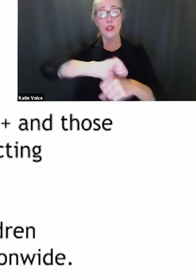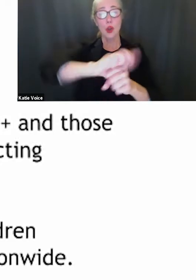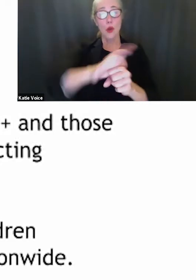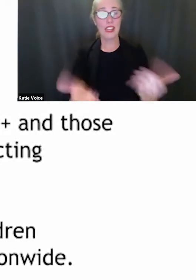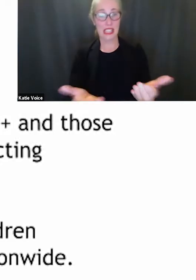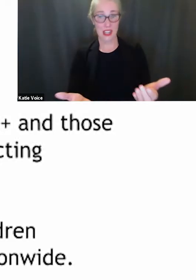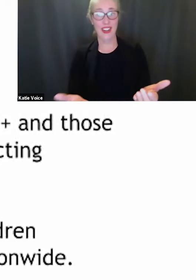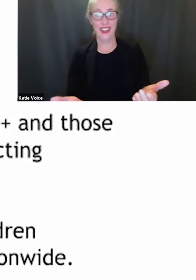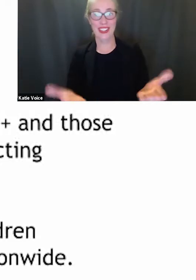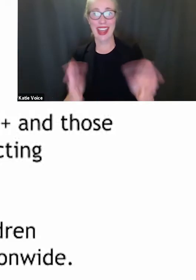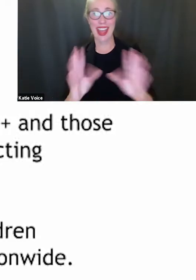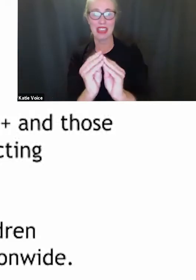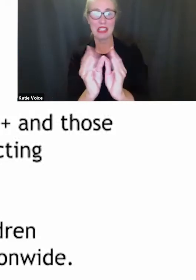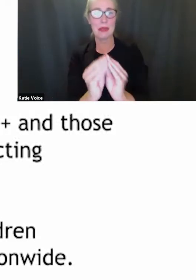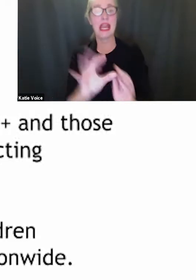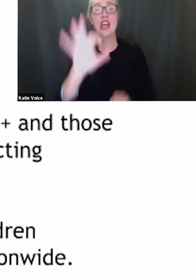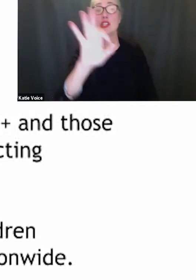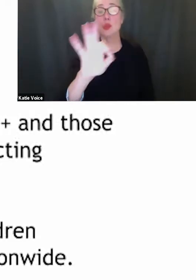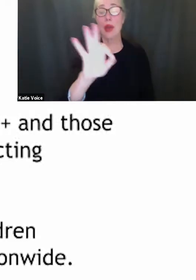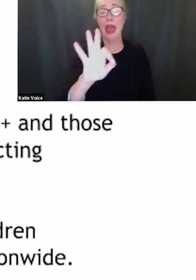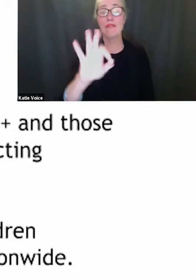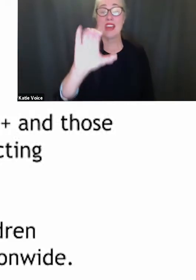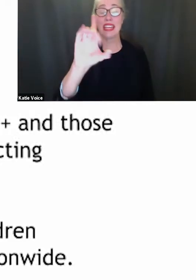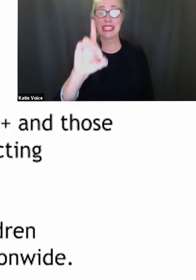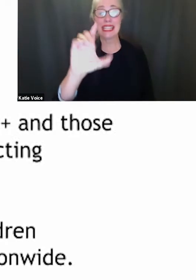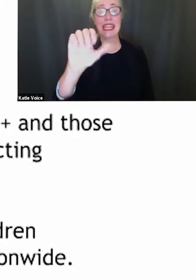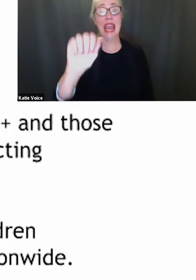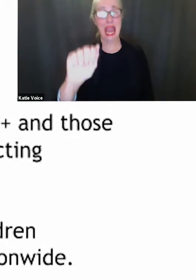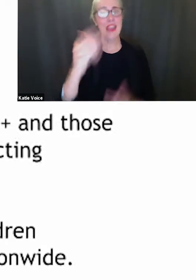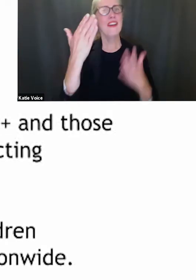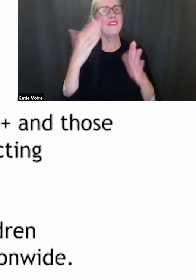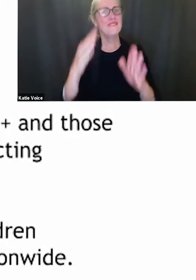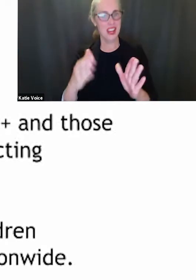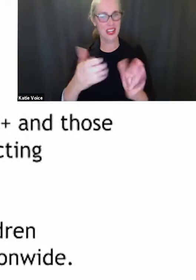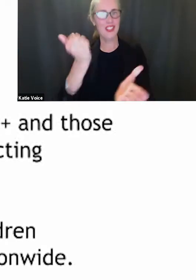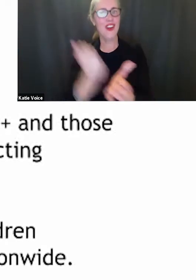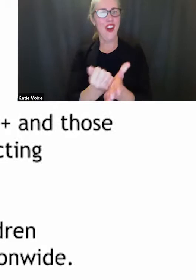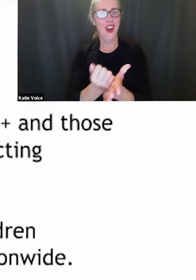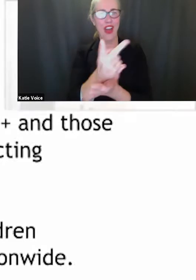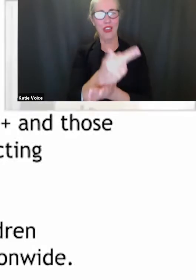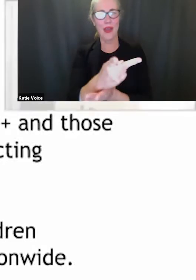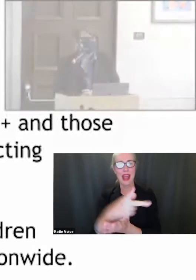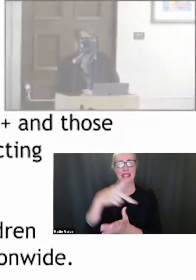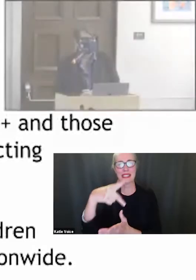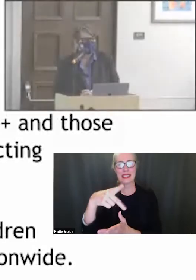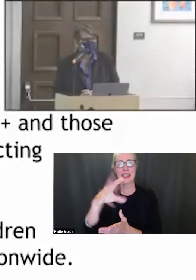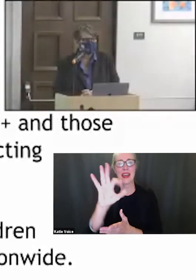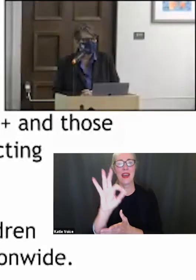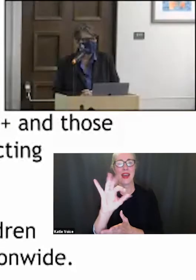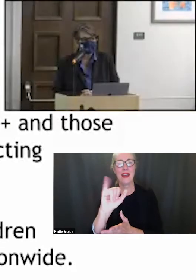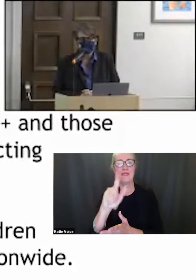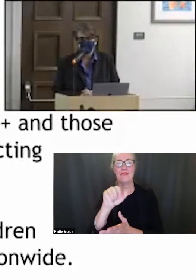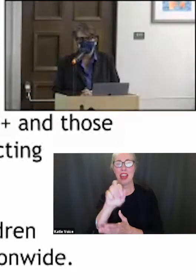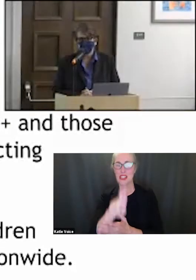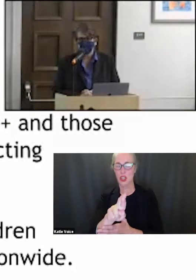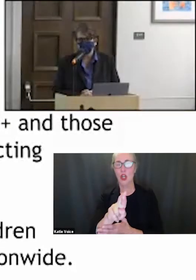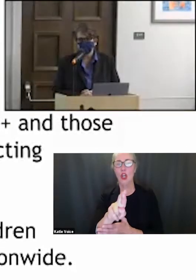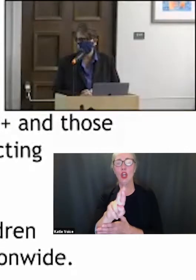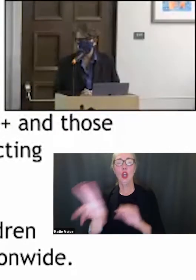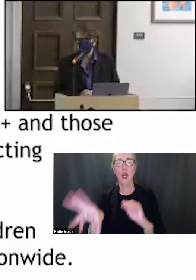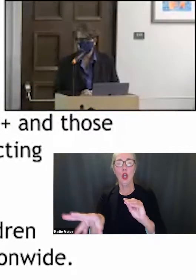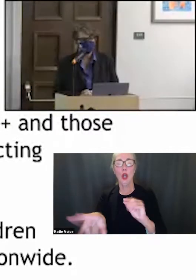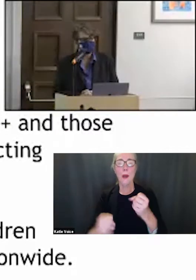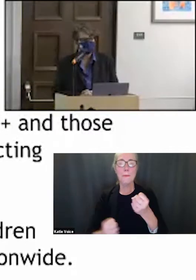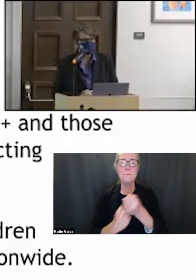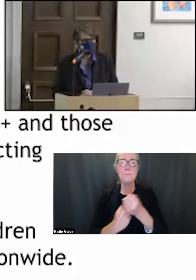FDA did authorize the Pfizer booster dose for those who are 65 and older, as well as those